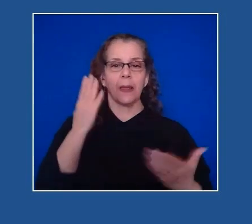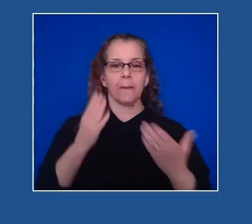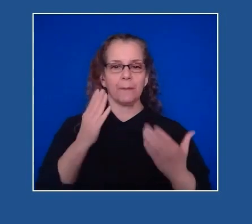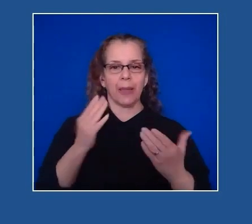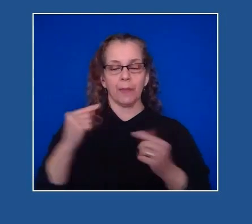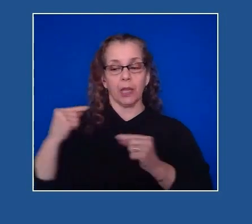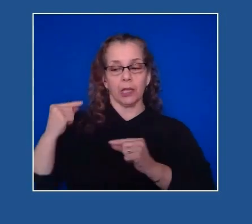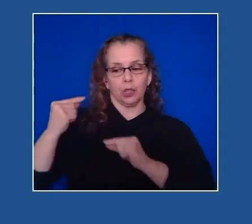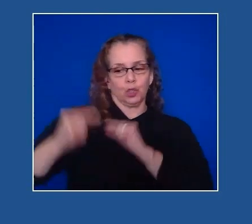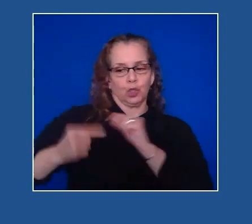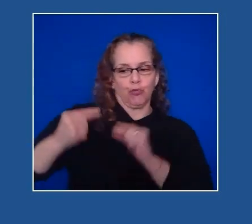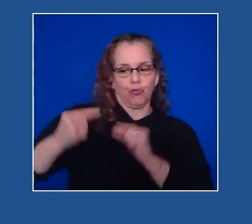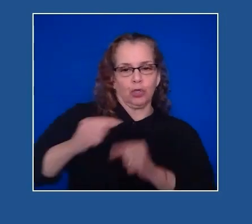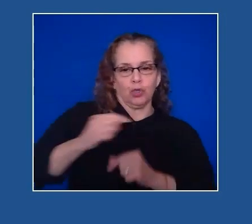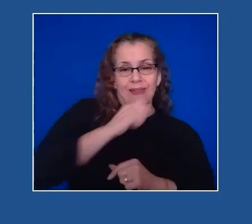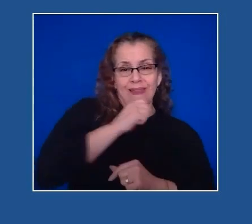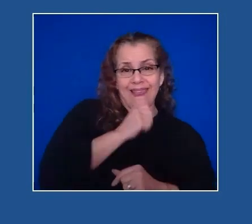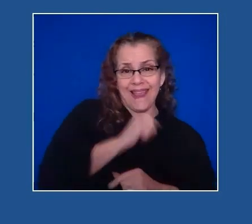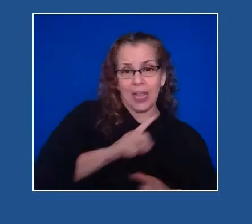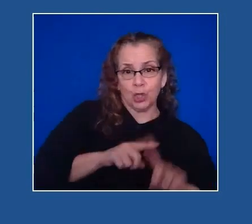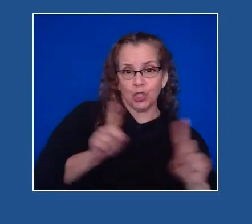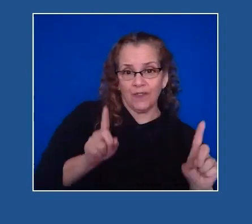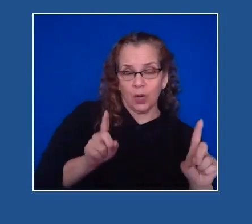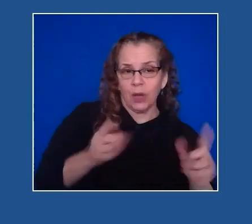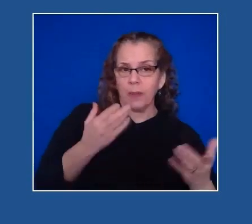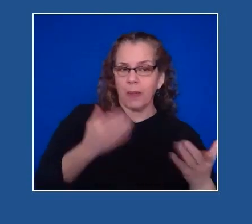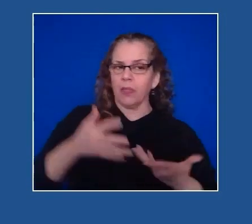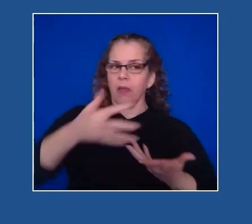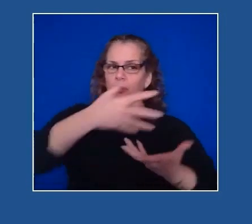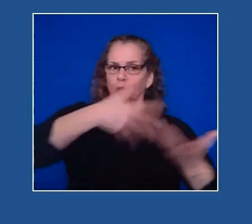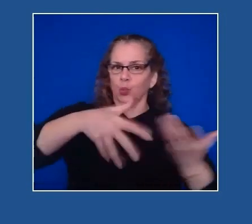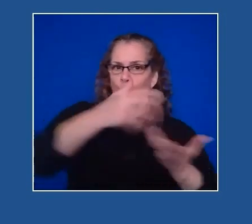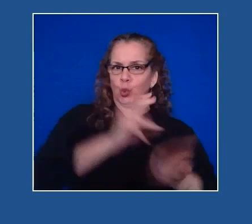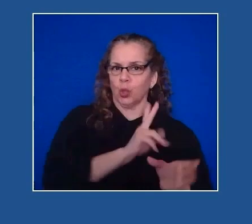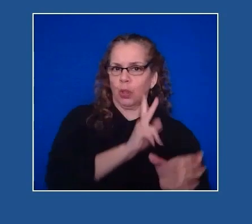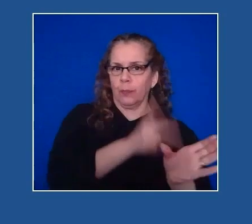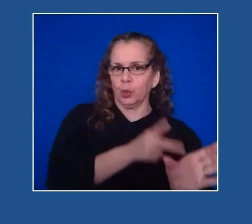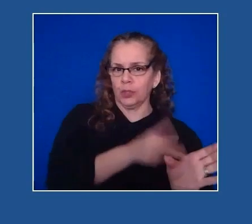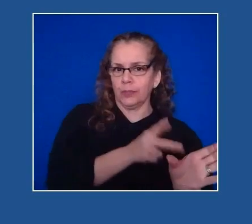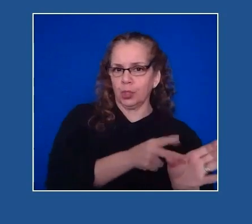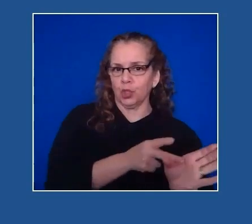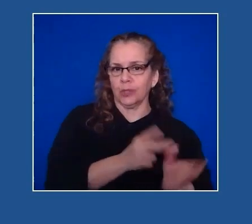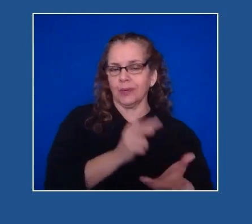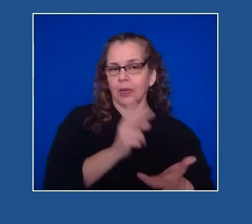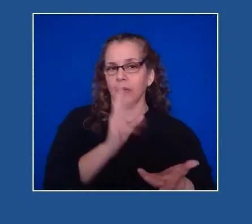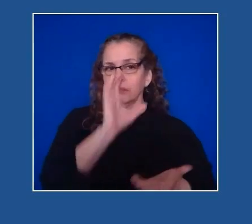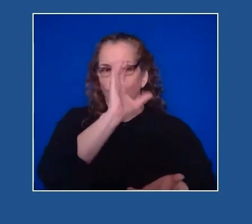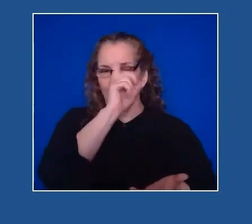differences between men with regards to their social participation and help-seeking behaviors?